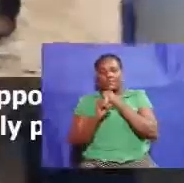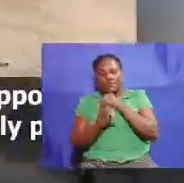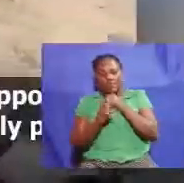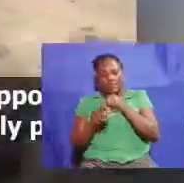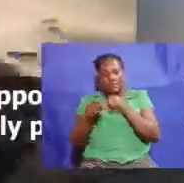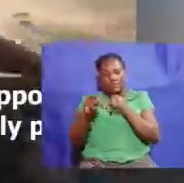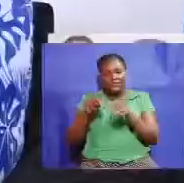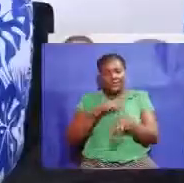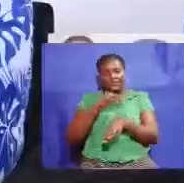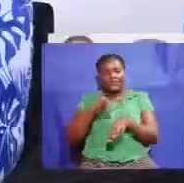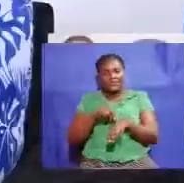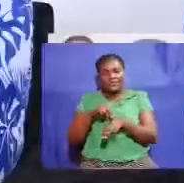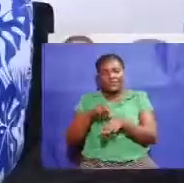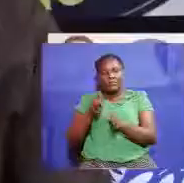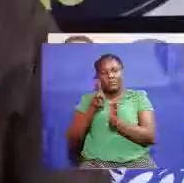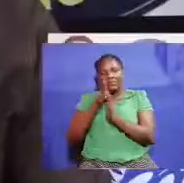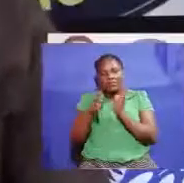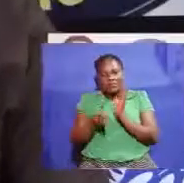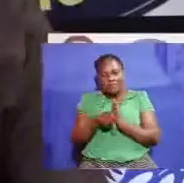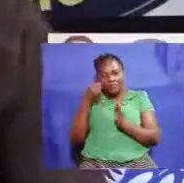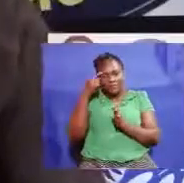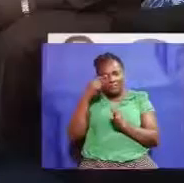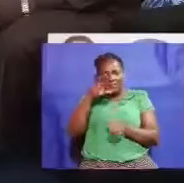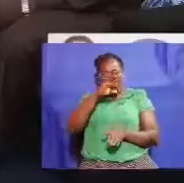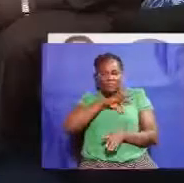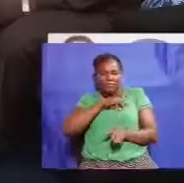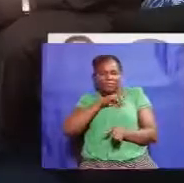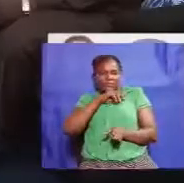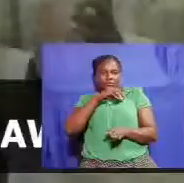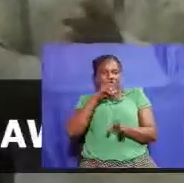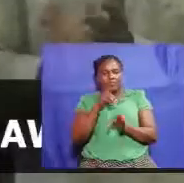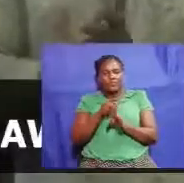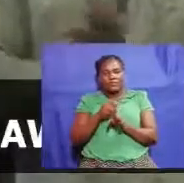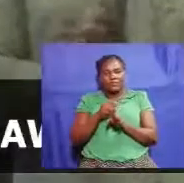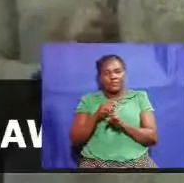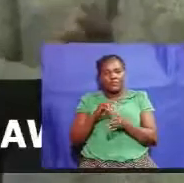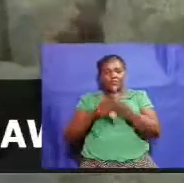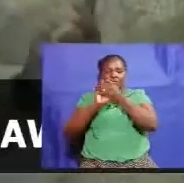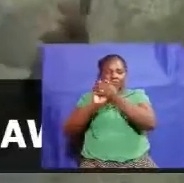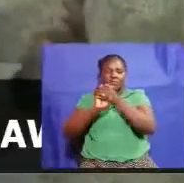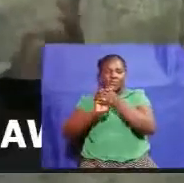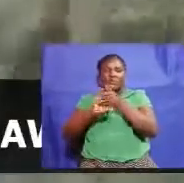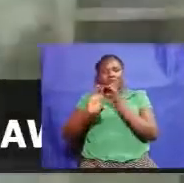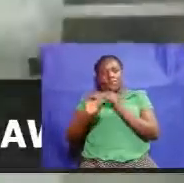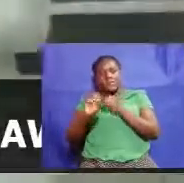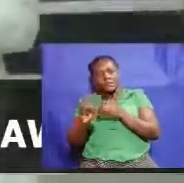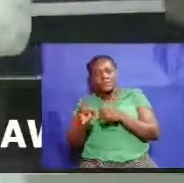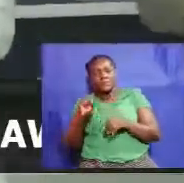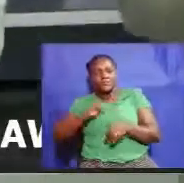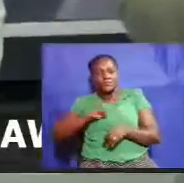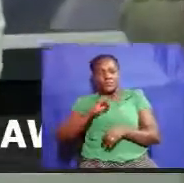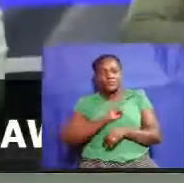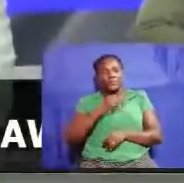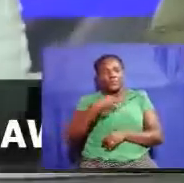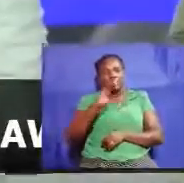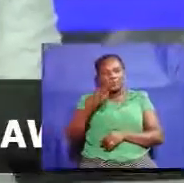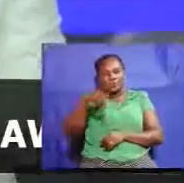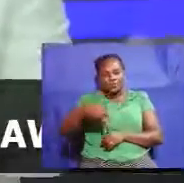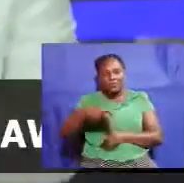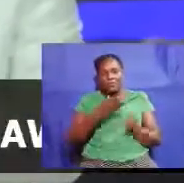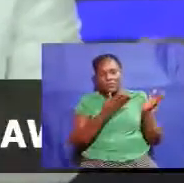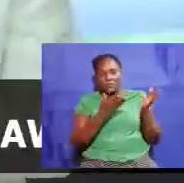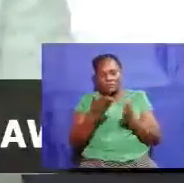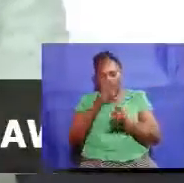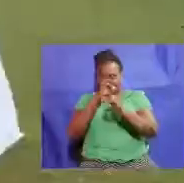of advocating for national policies to the benefit of the disability community. Ajiko to the CEO and staff of H4P